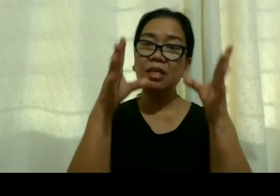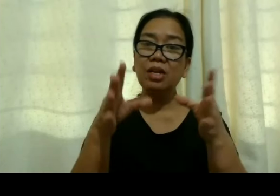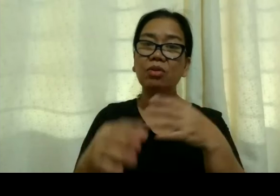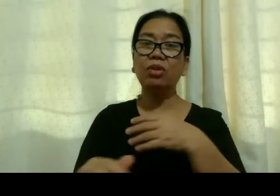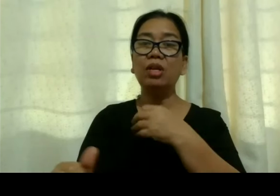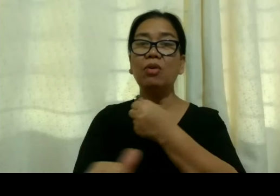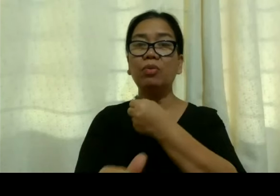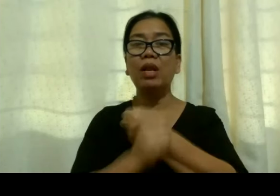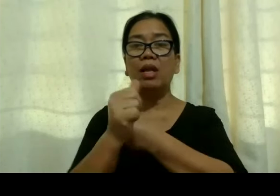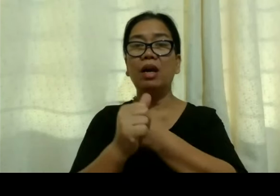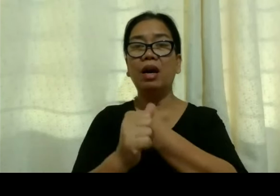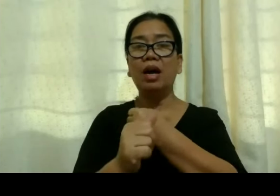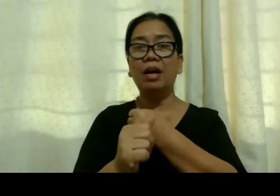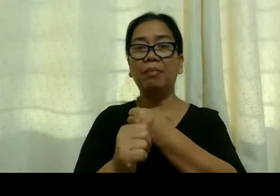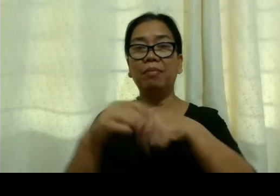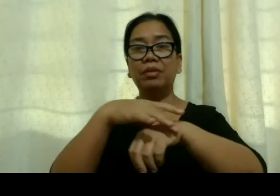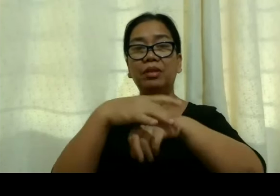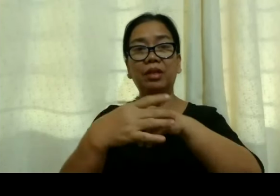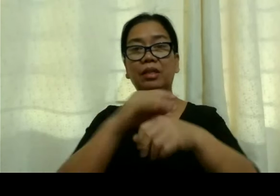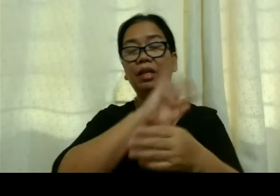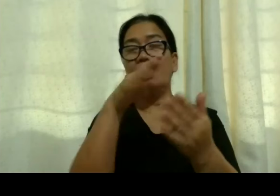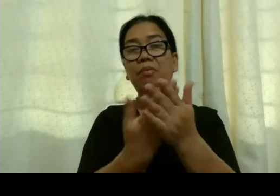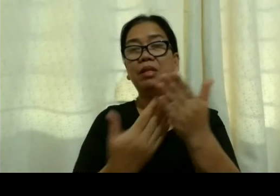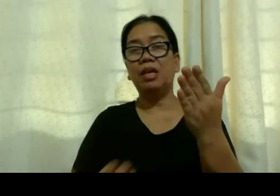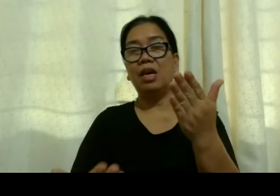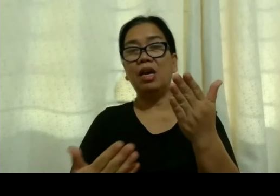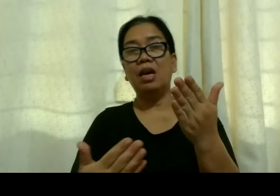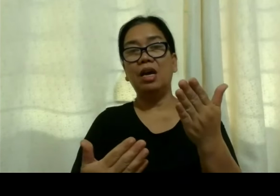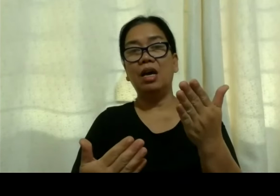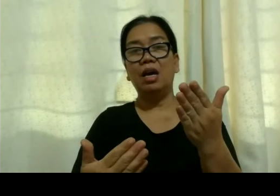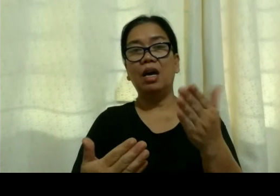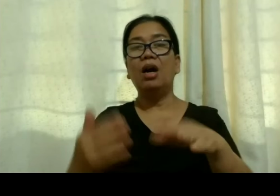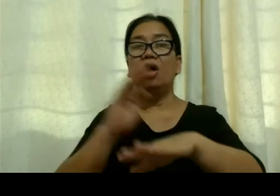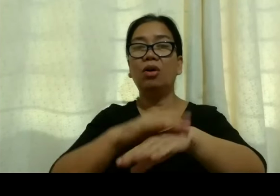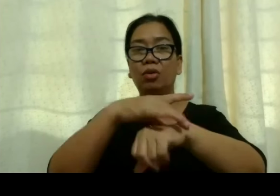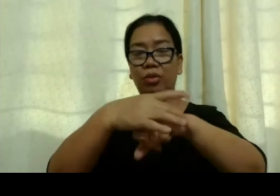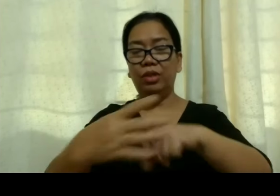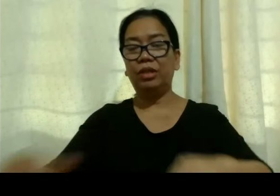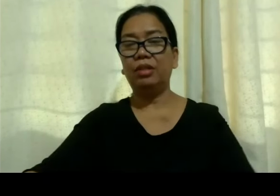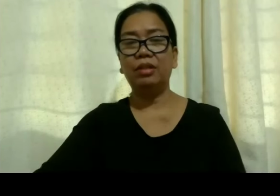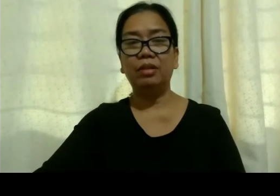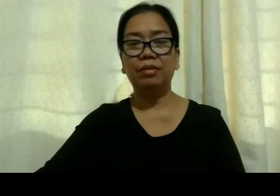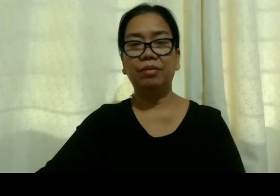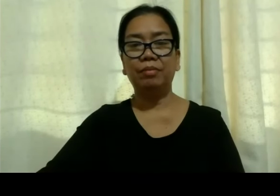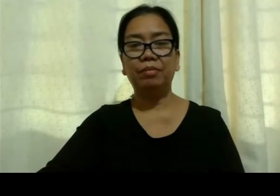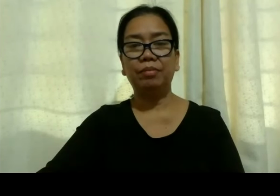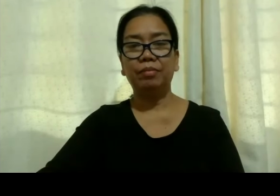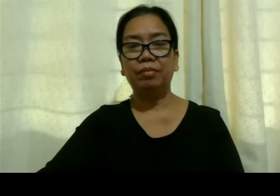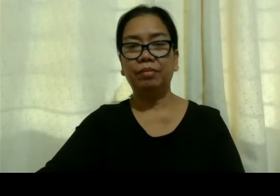is dangerous, that it will harm the earth and everything on earth.